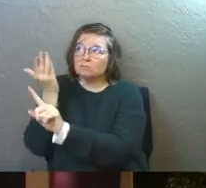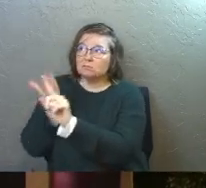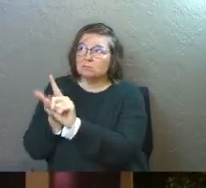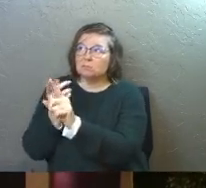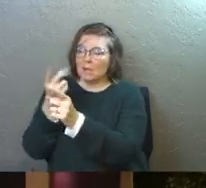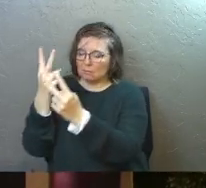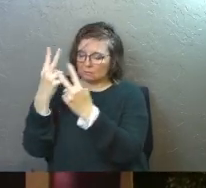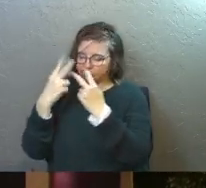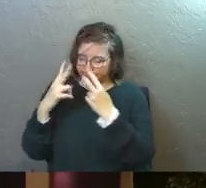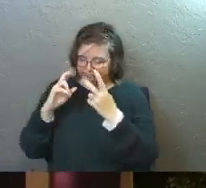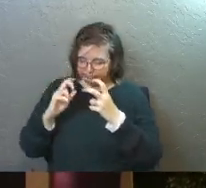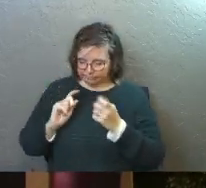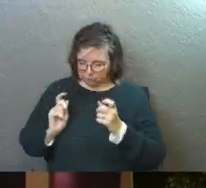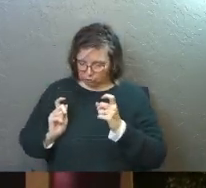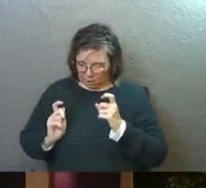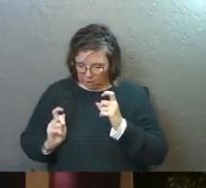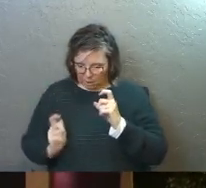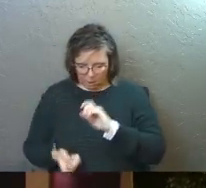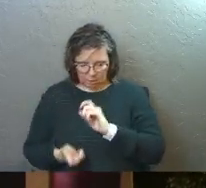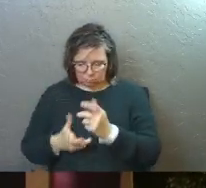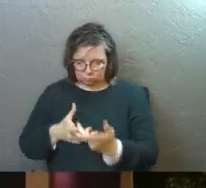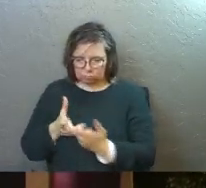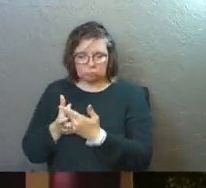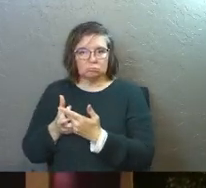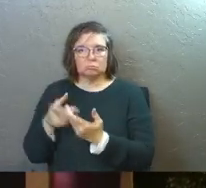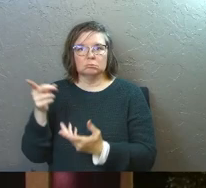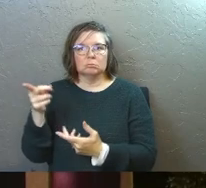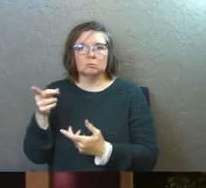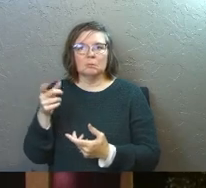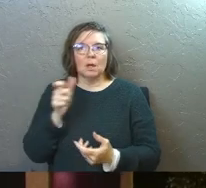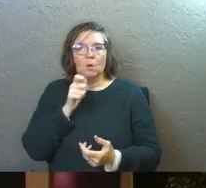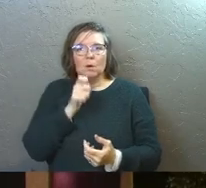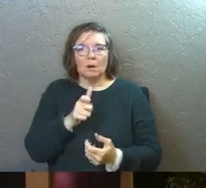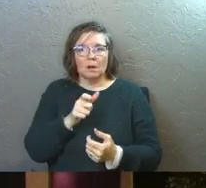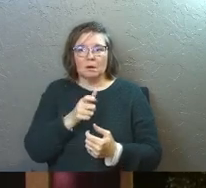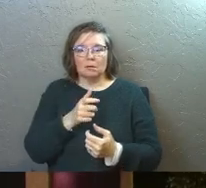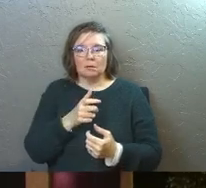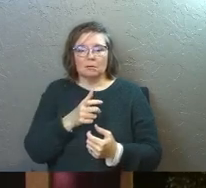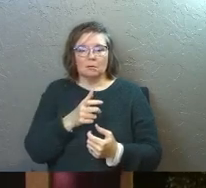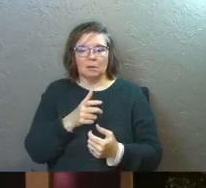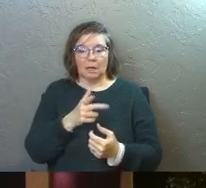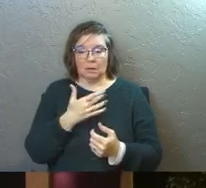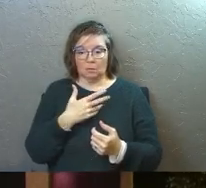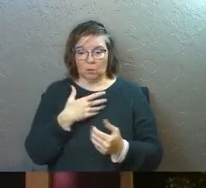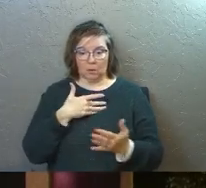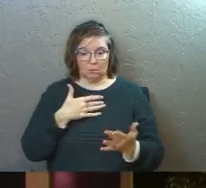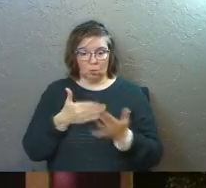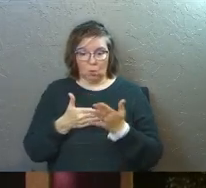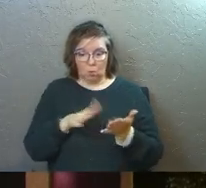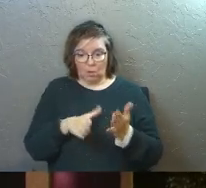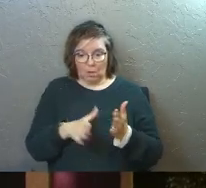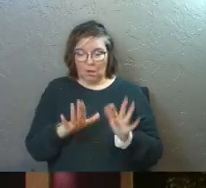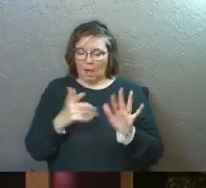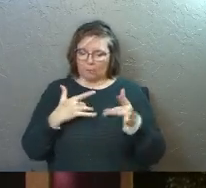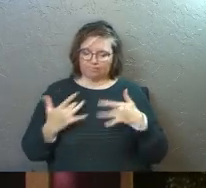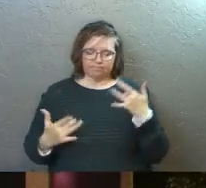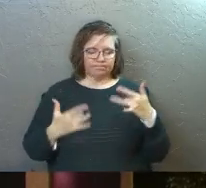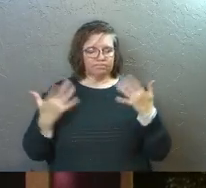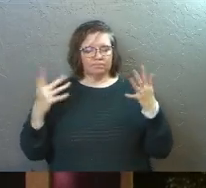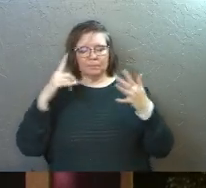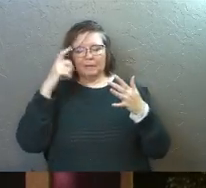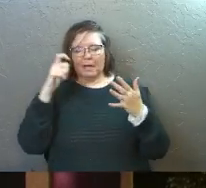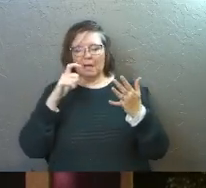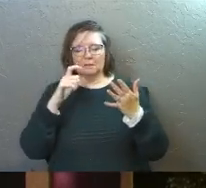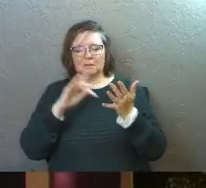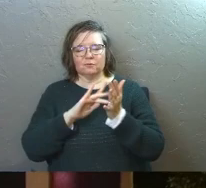change us all the way down until we get to the place where Paul's at. And we're knocking on death's door and we're saying, hey, we're here, but I'm rejoicing because